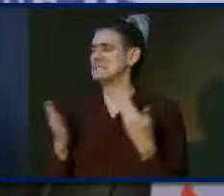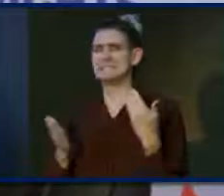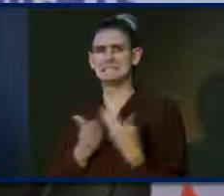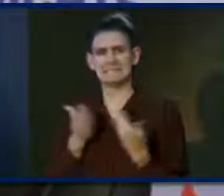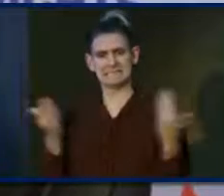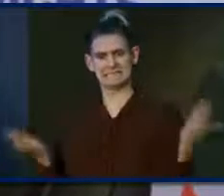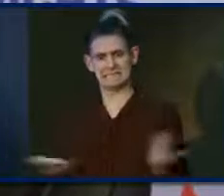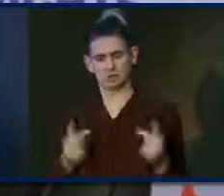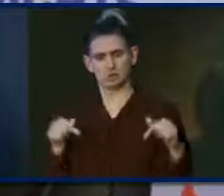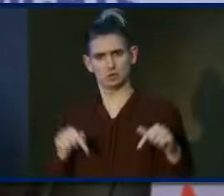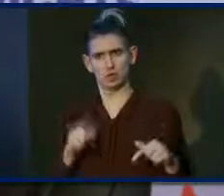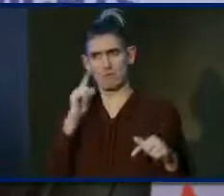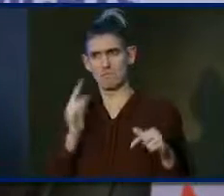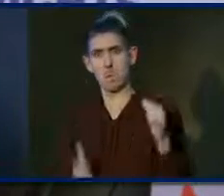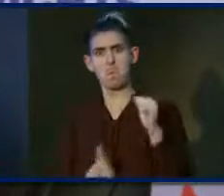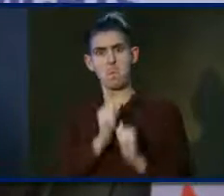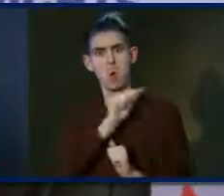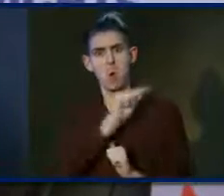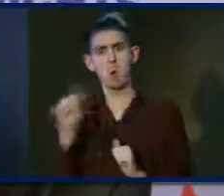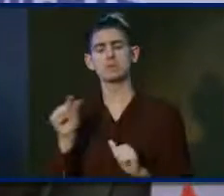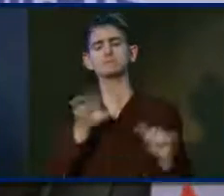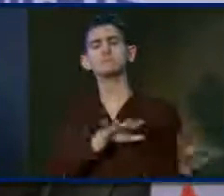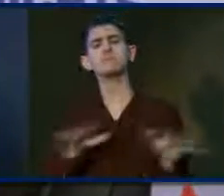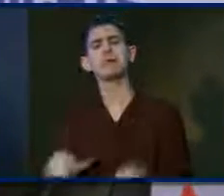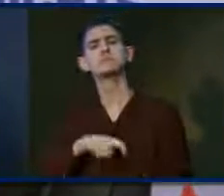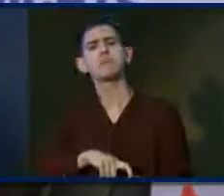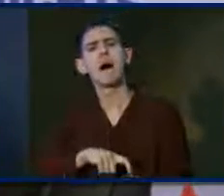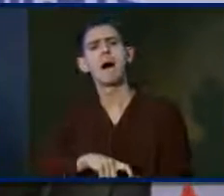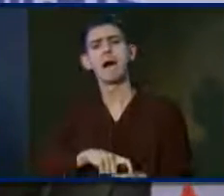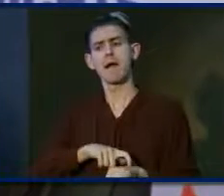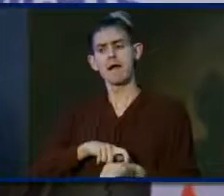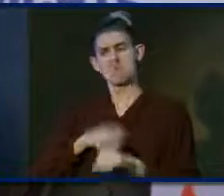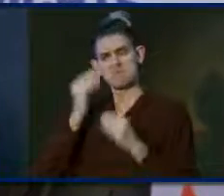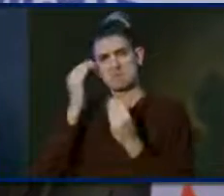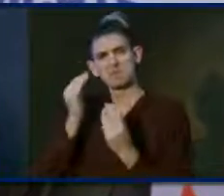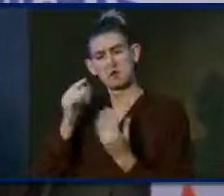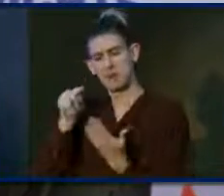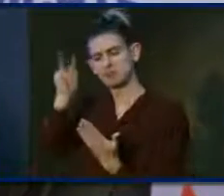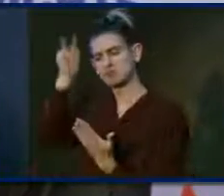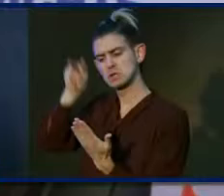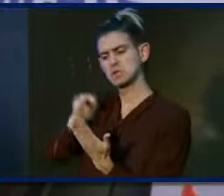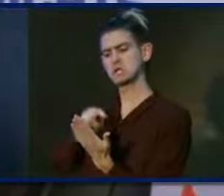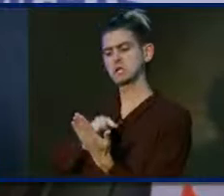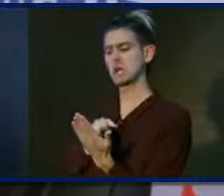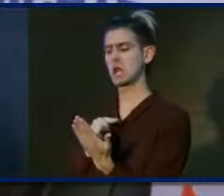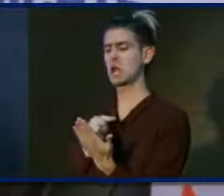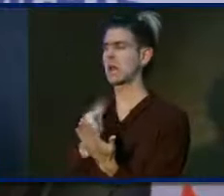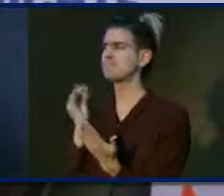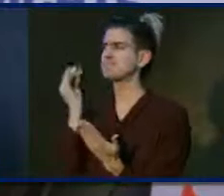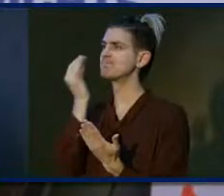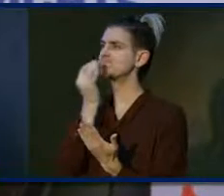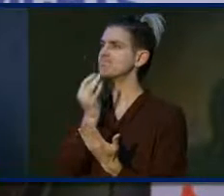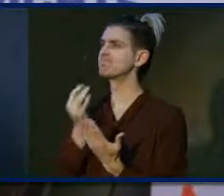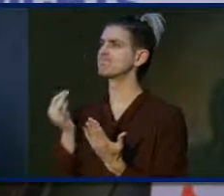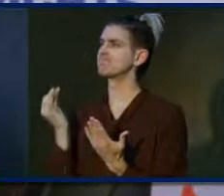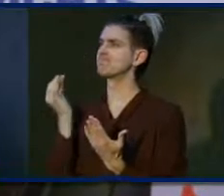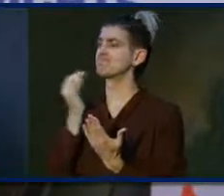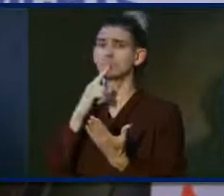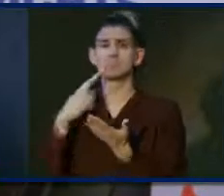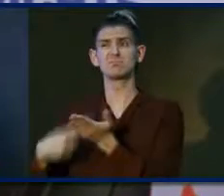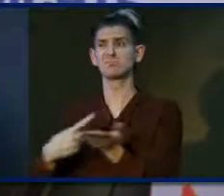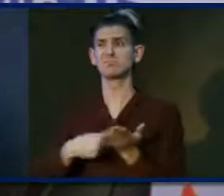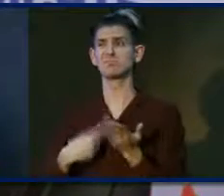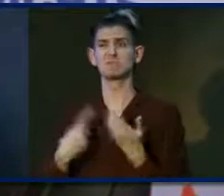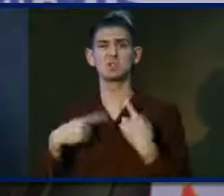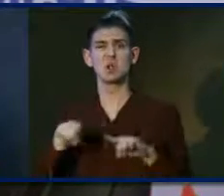us to take our time, read the information, and do it on the kitchen table.